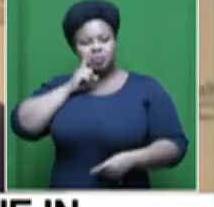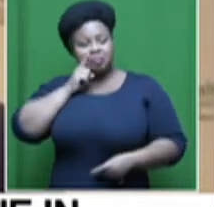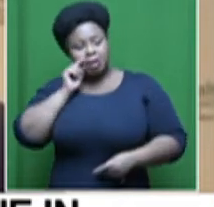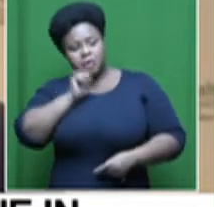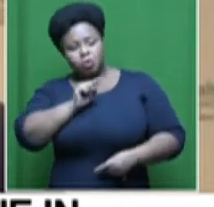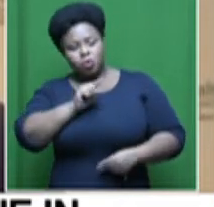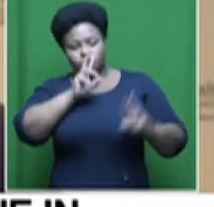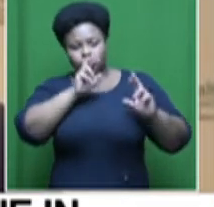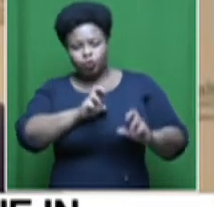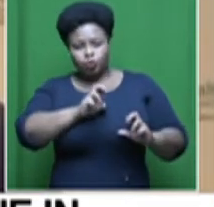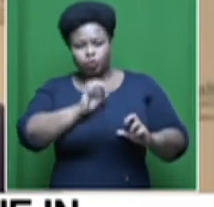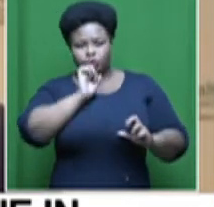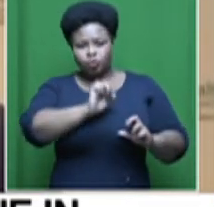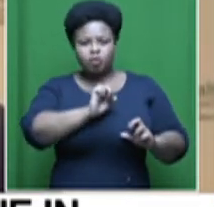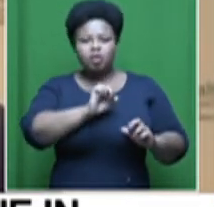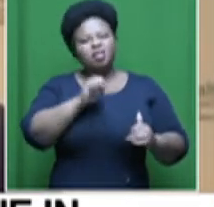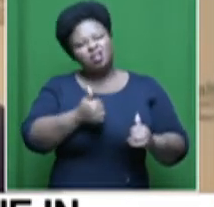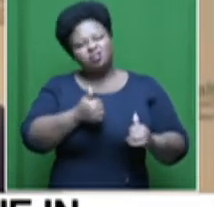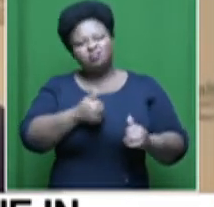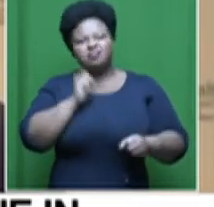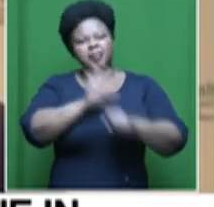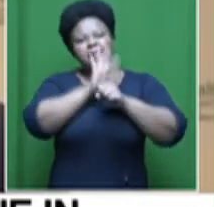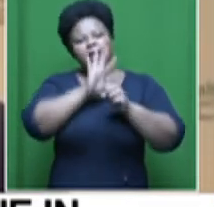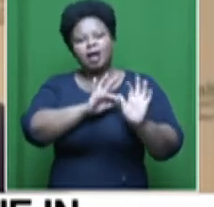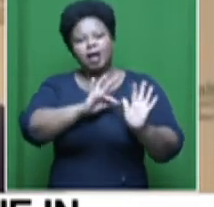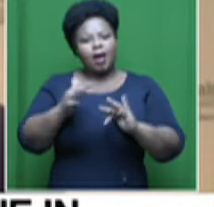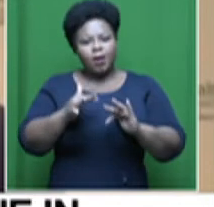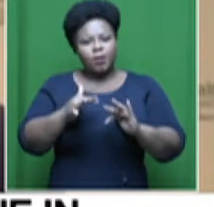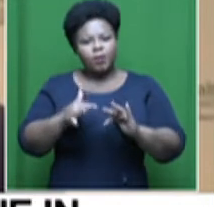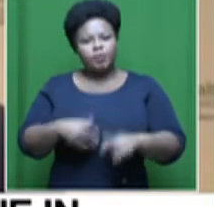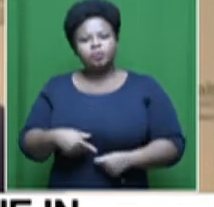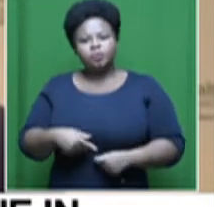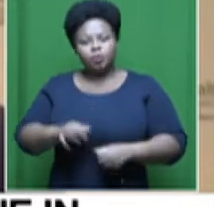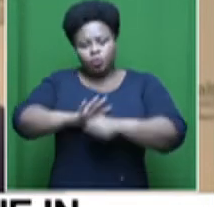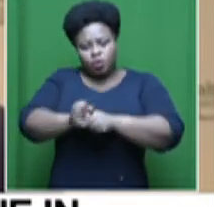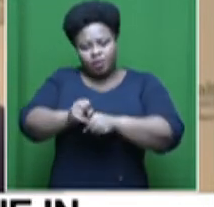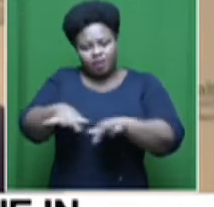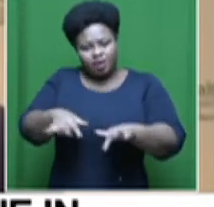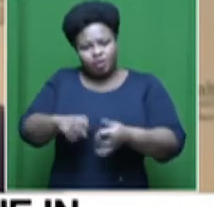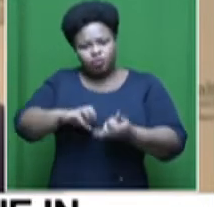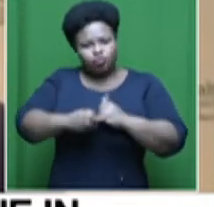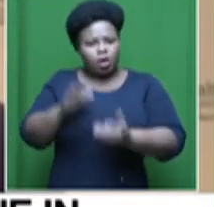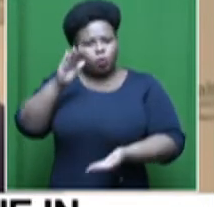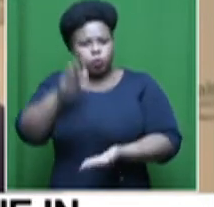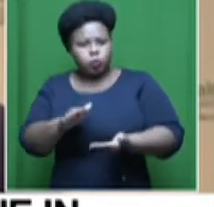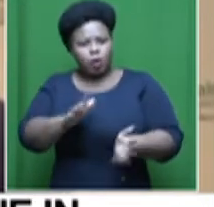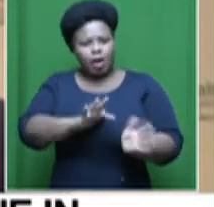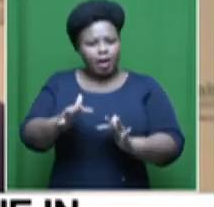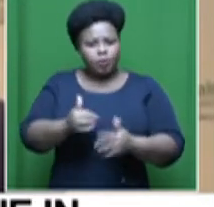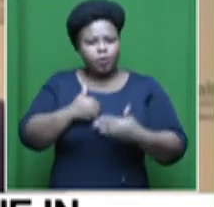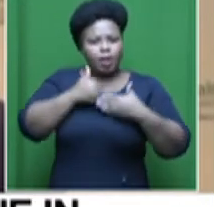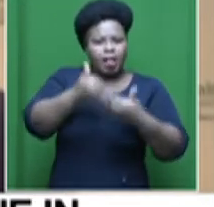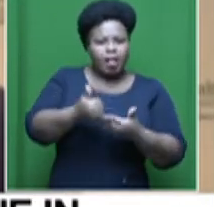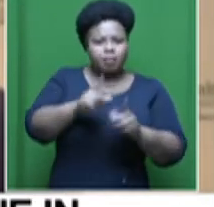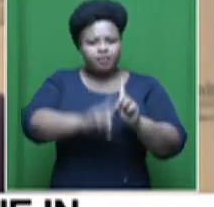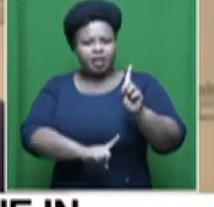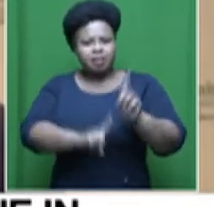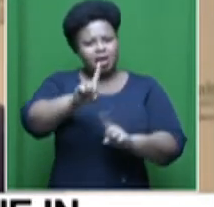and highlights the implications to our fight against COVID-19. And secondly, is also